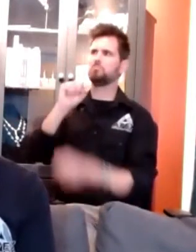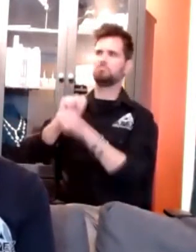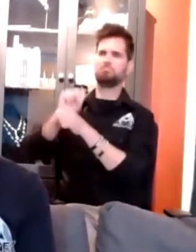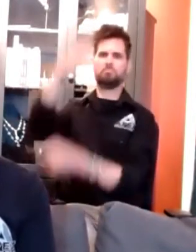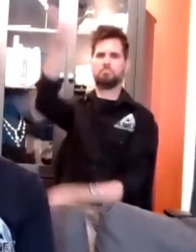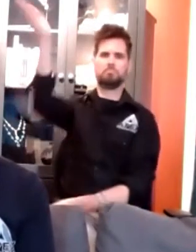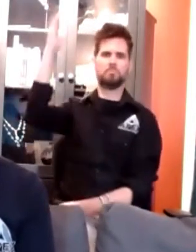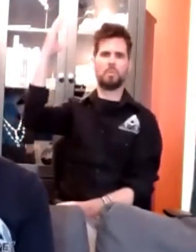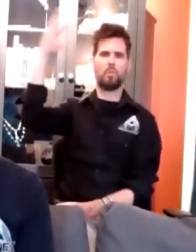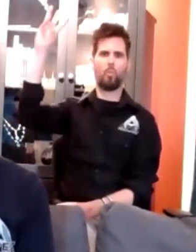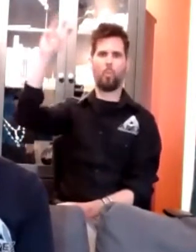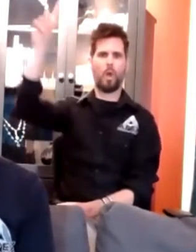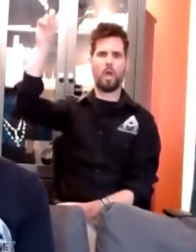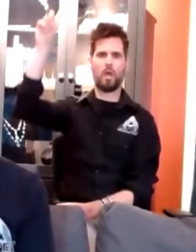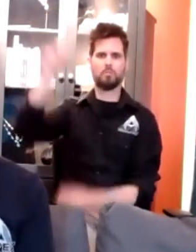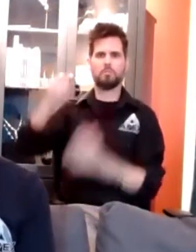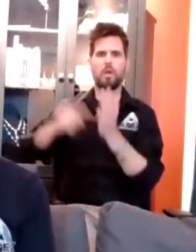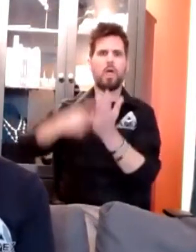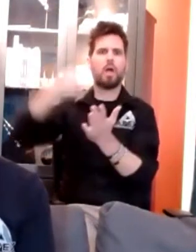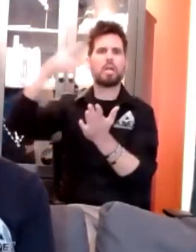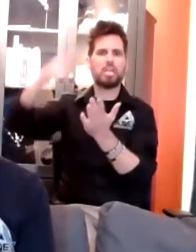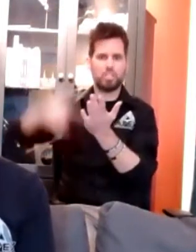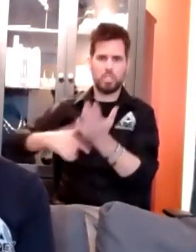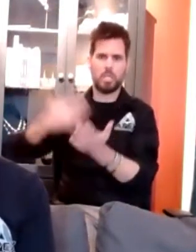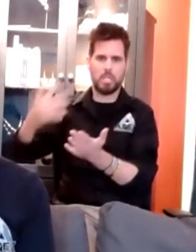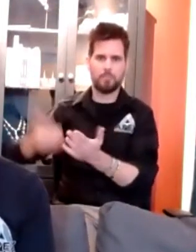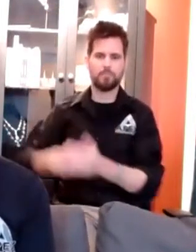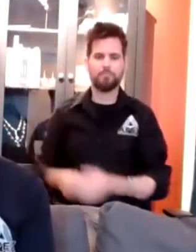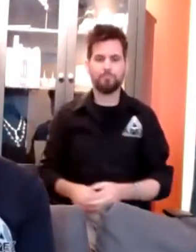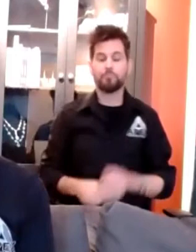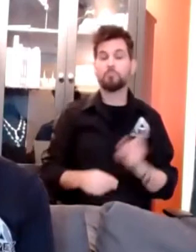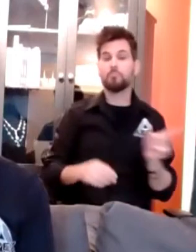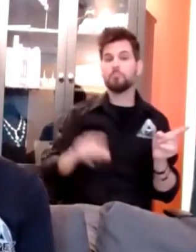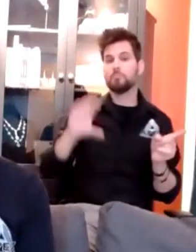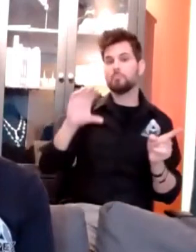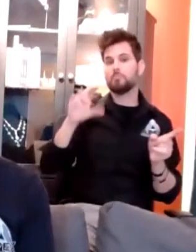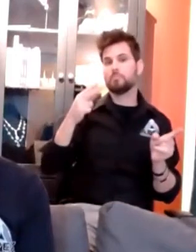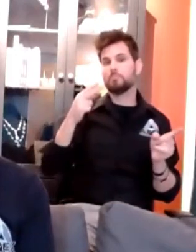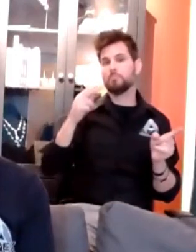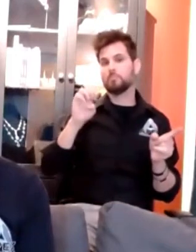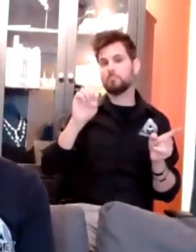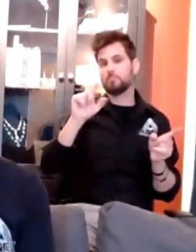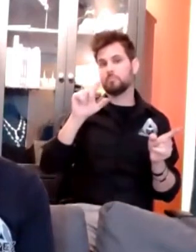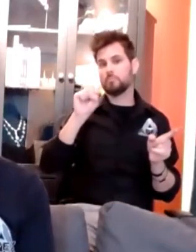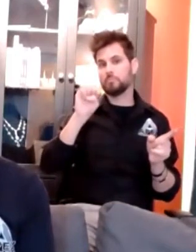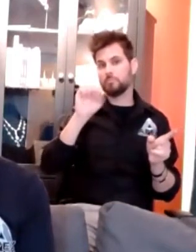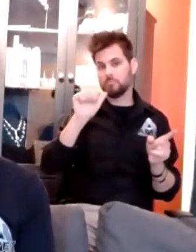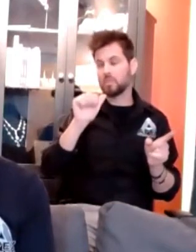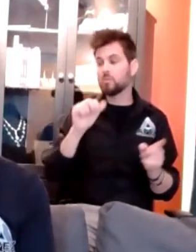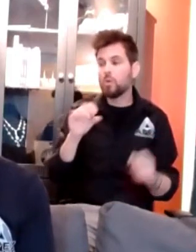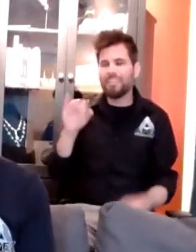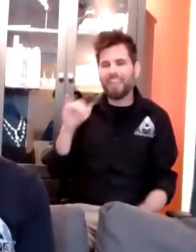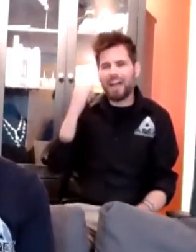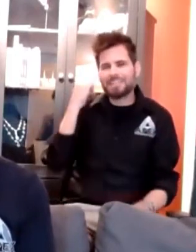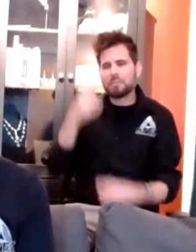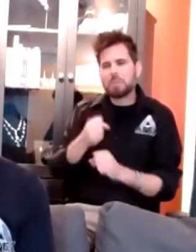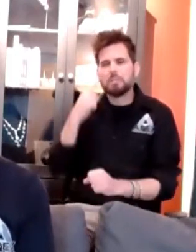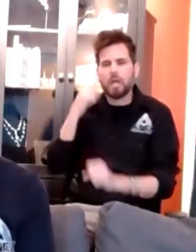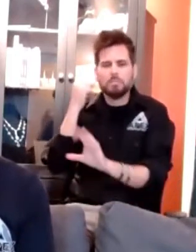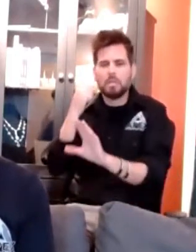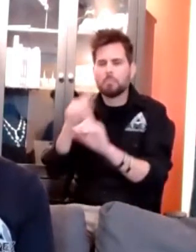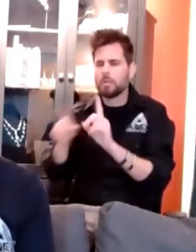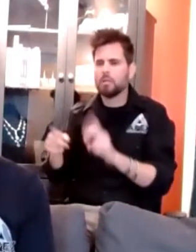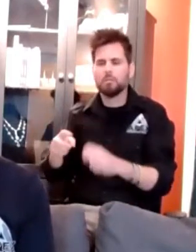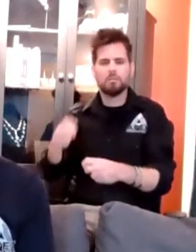Thanks. Right. So that idea makes sense until you really start thinking about just how hard it is living